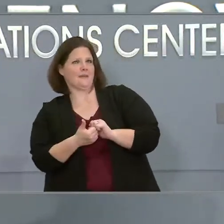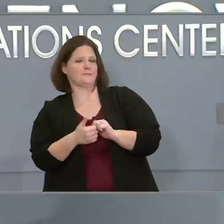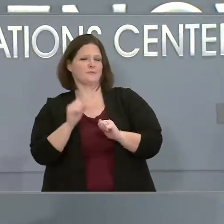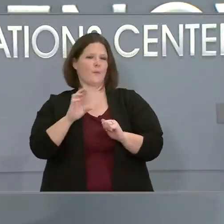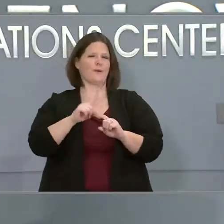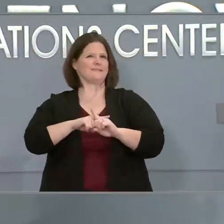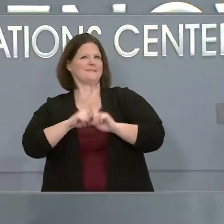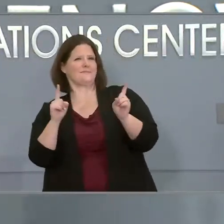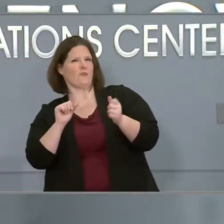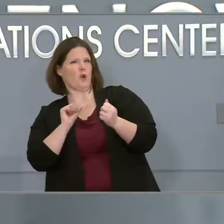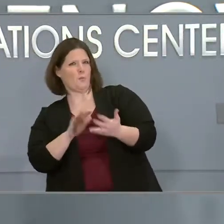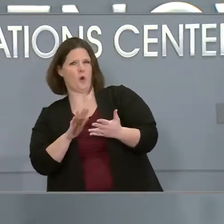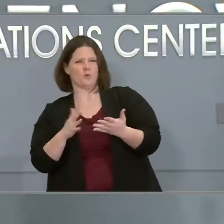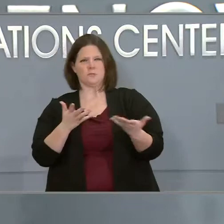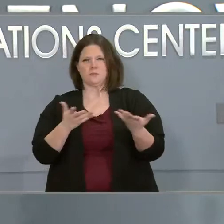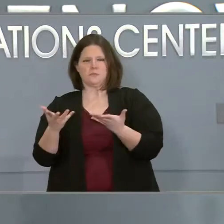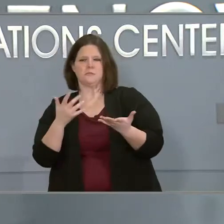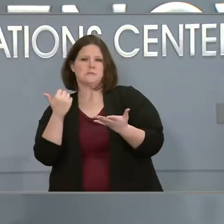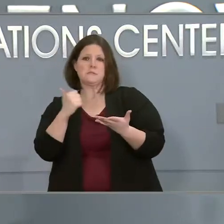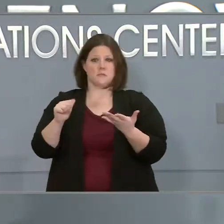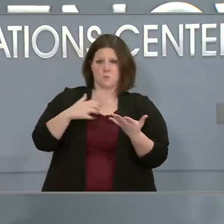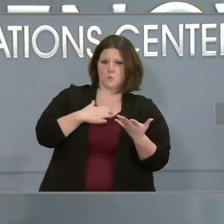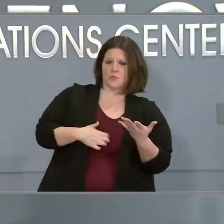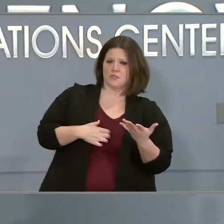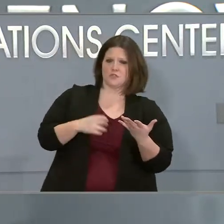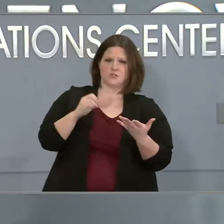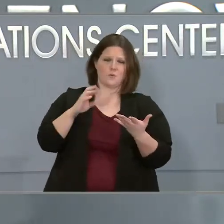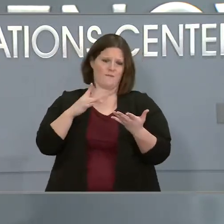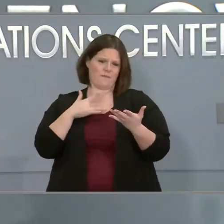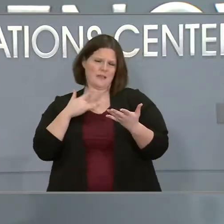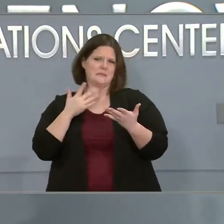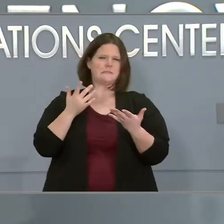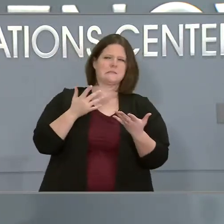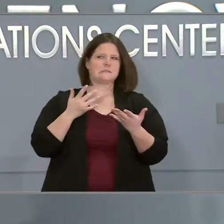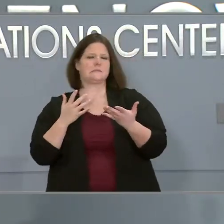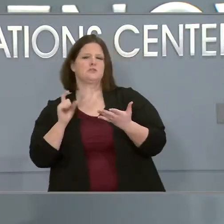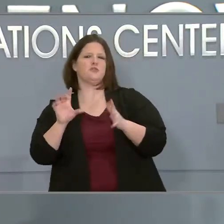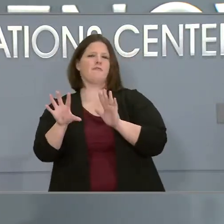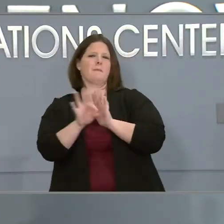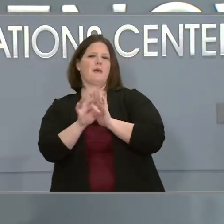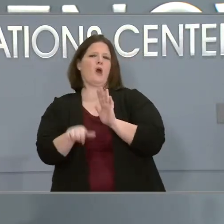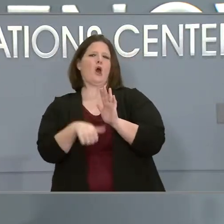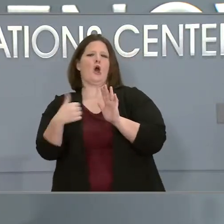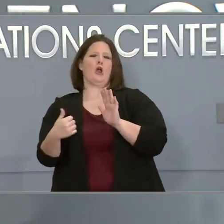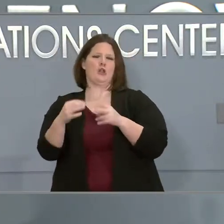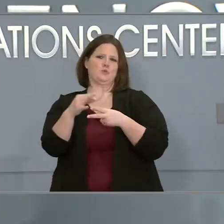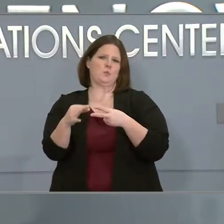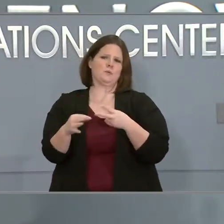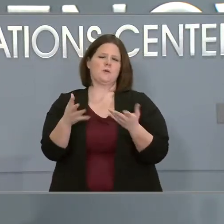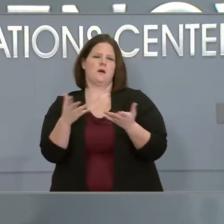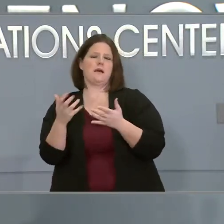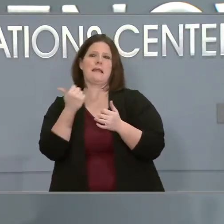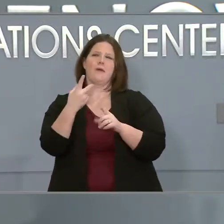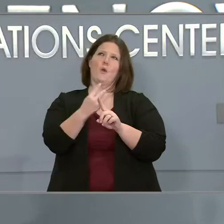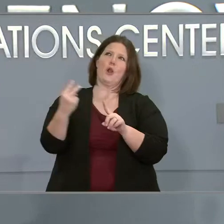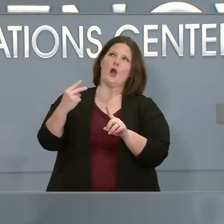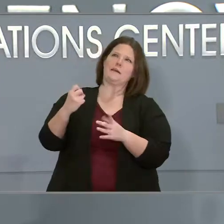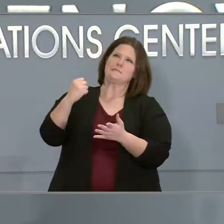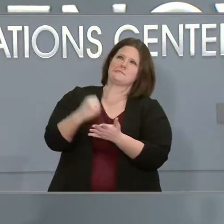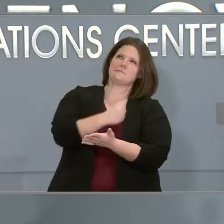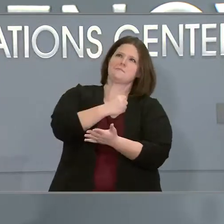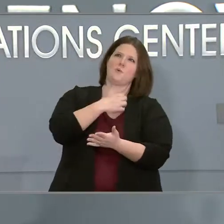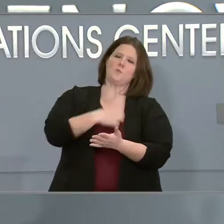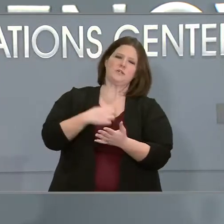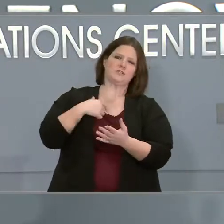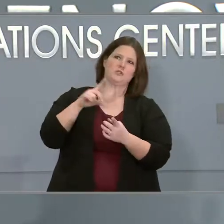if there's anything that maybe you wish you would have, a decision you made that maybe with the benefit of hindsight you would have done a little bit